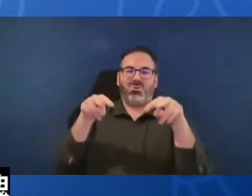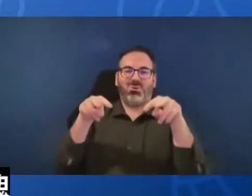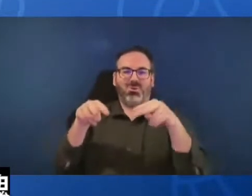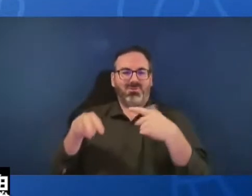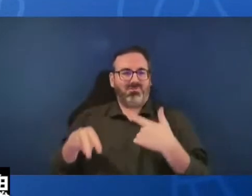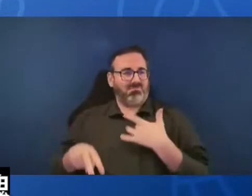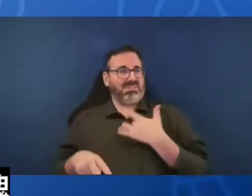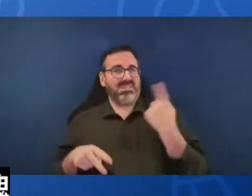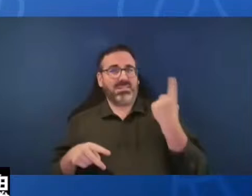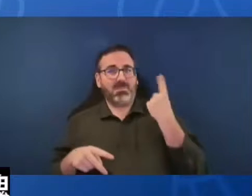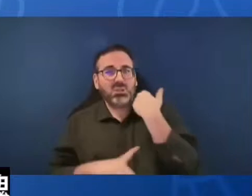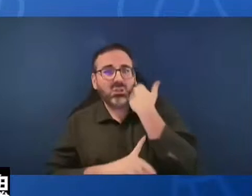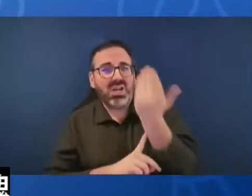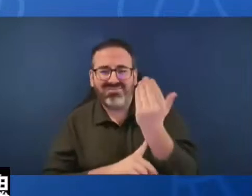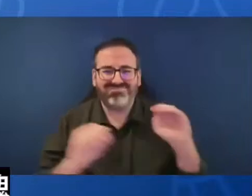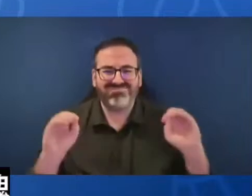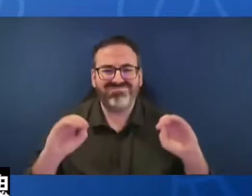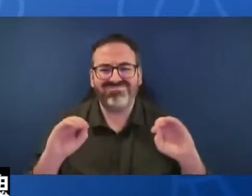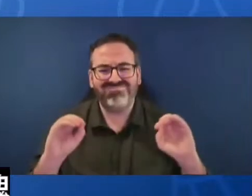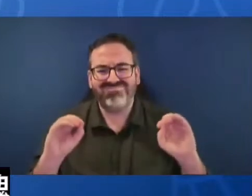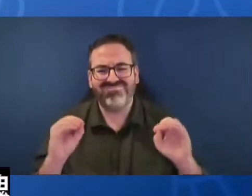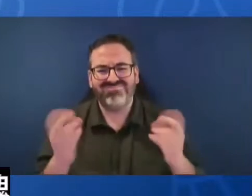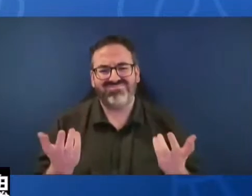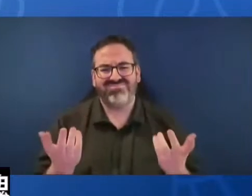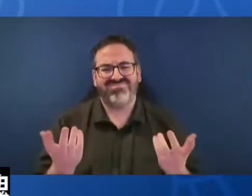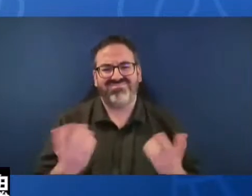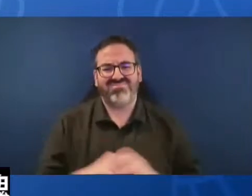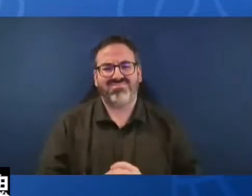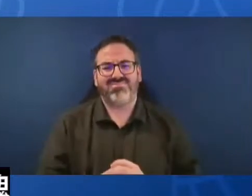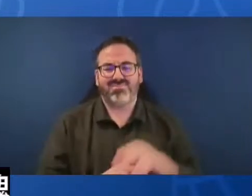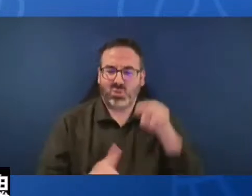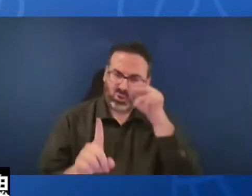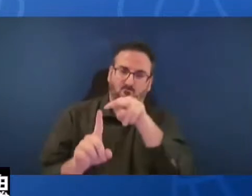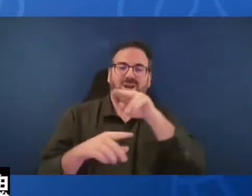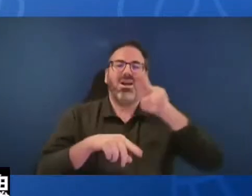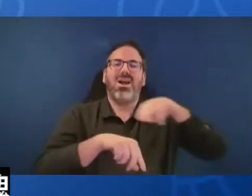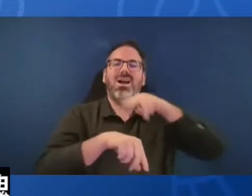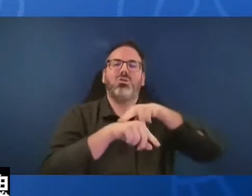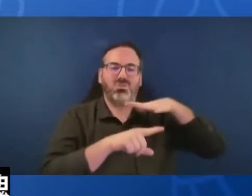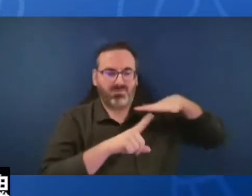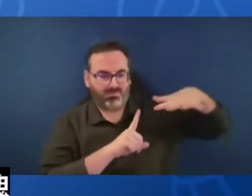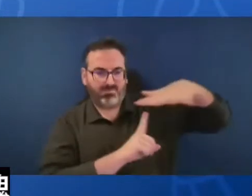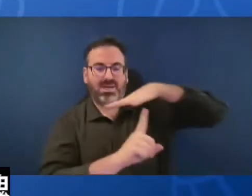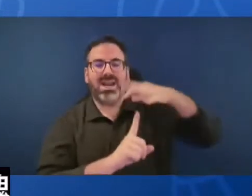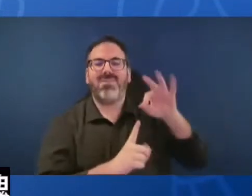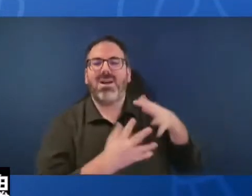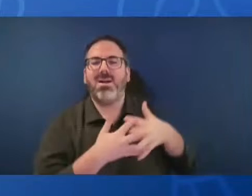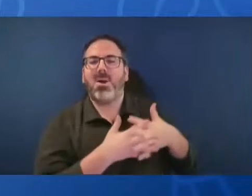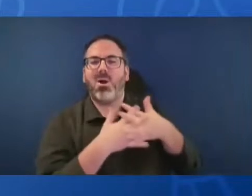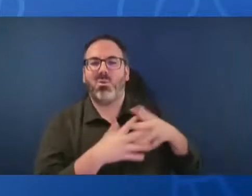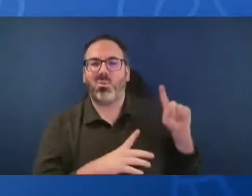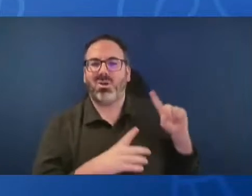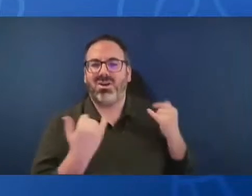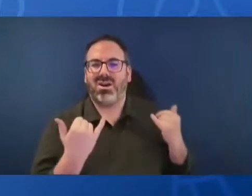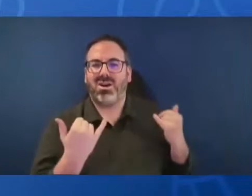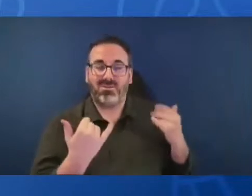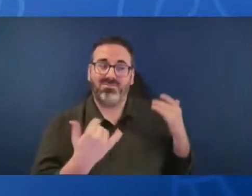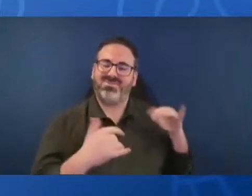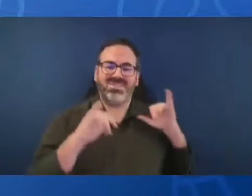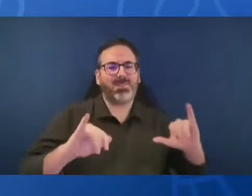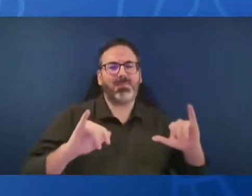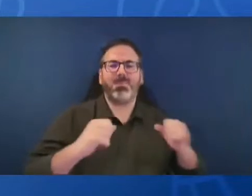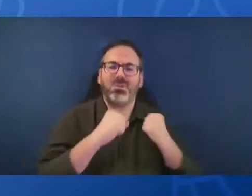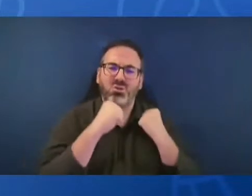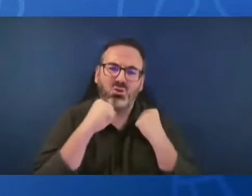look to the nature of how America is going to be able to remain strong and safe and secure and more prosperous so that we can continue